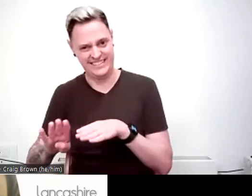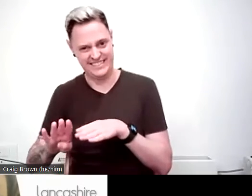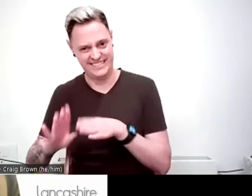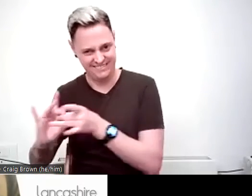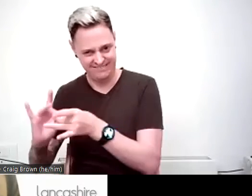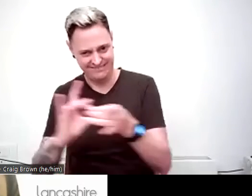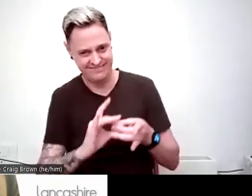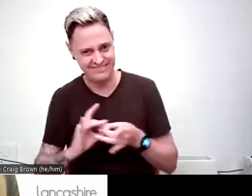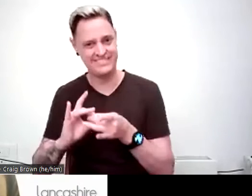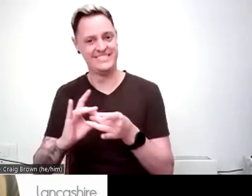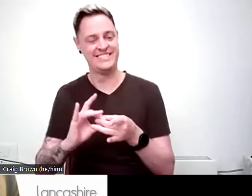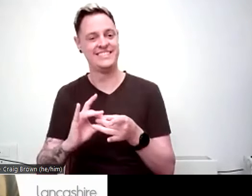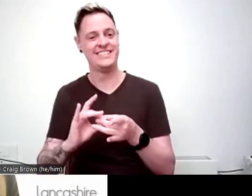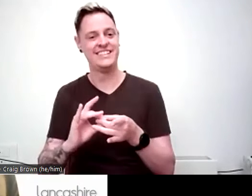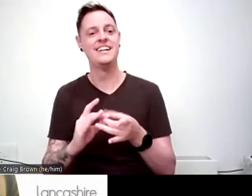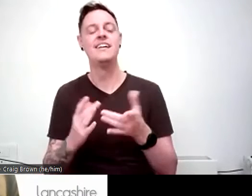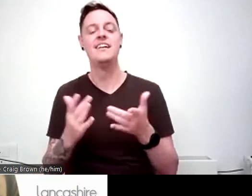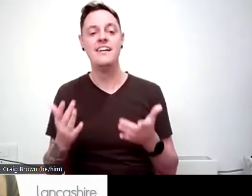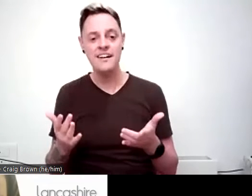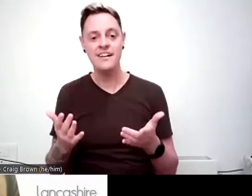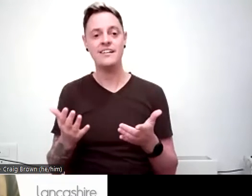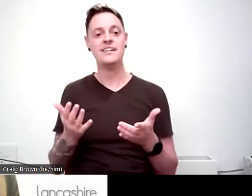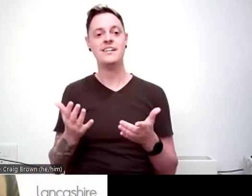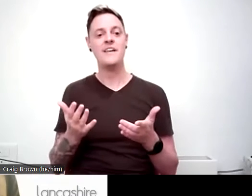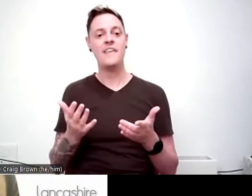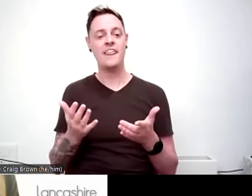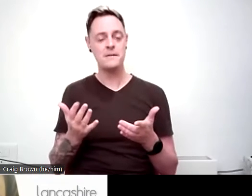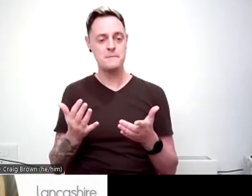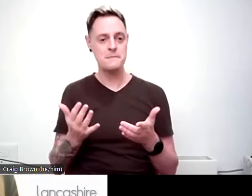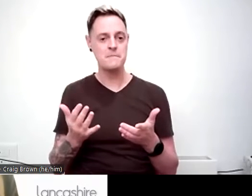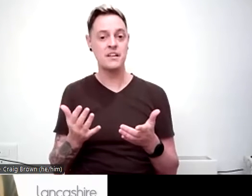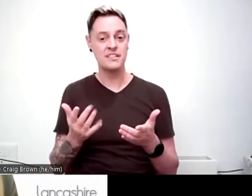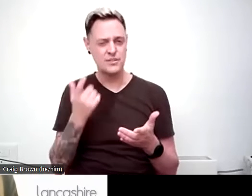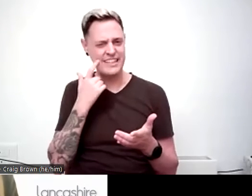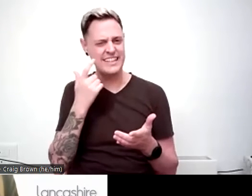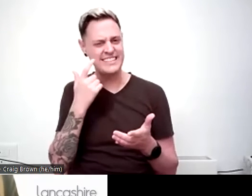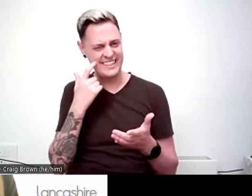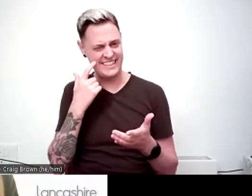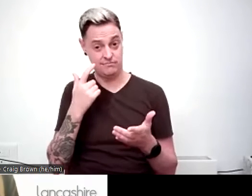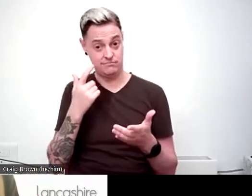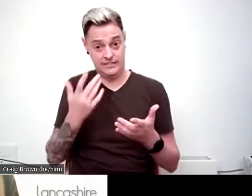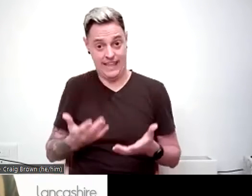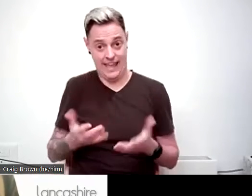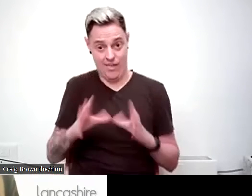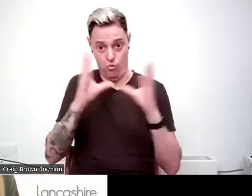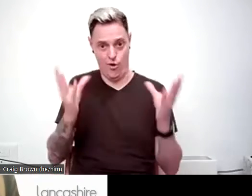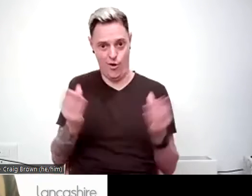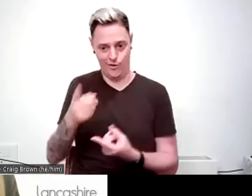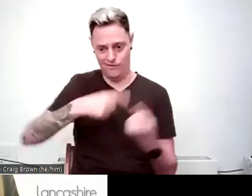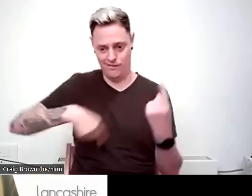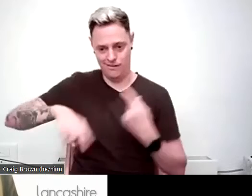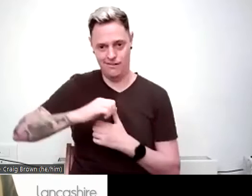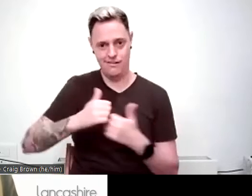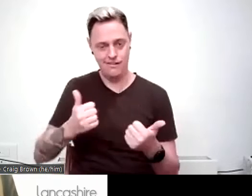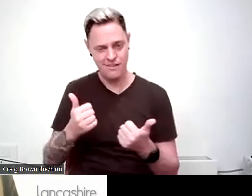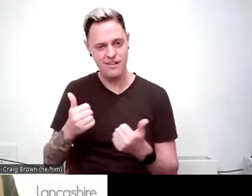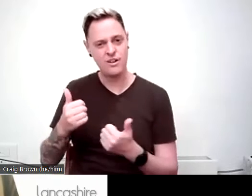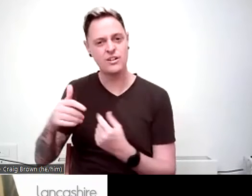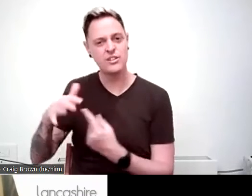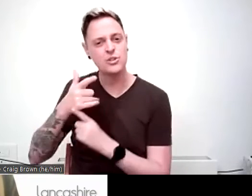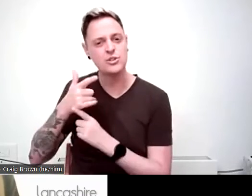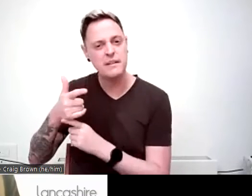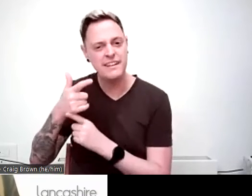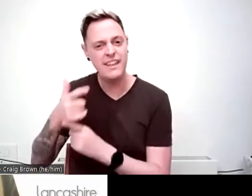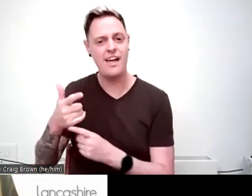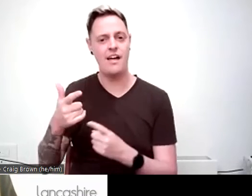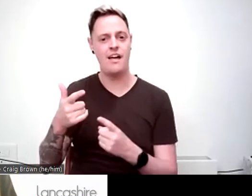with me, is that always, it's really easy in this world, especially when, you know, we've got social media and we've got all of